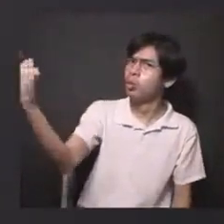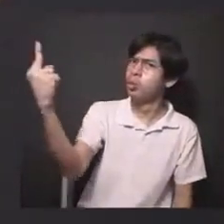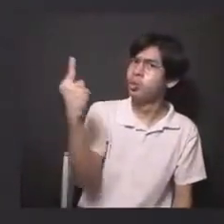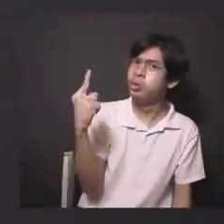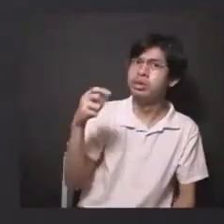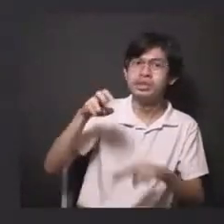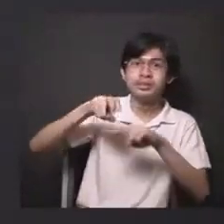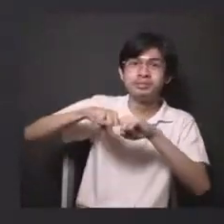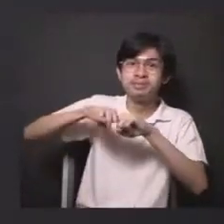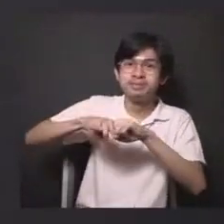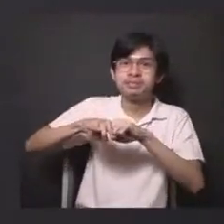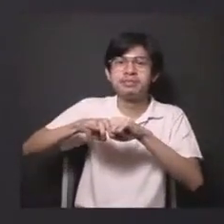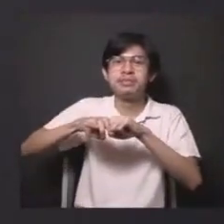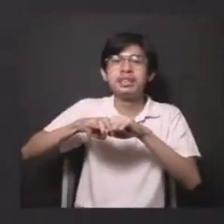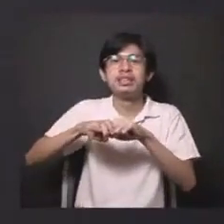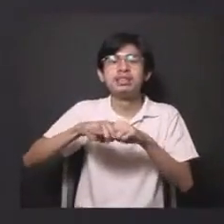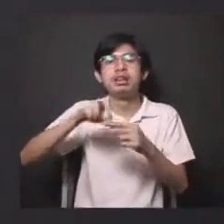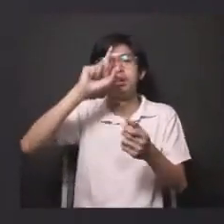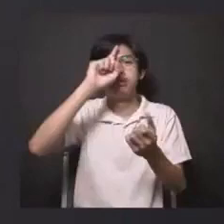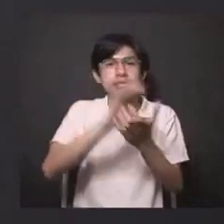then the husband tells the wife,